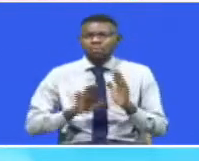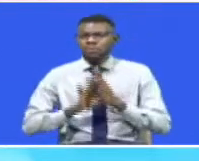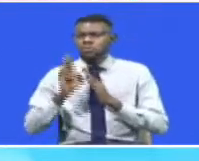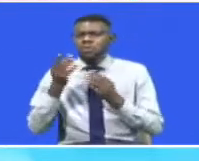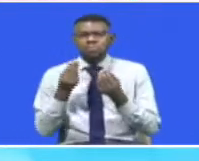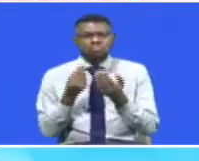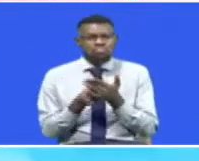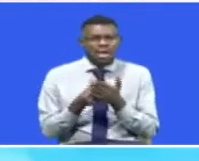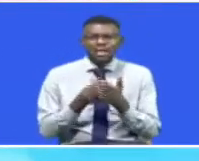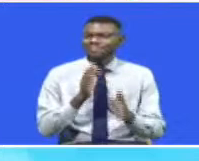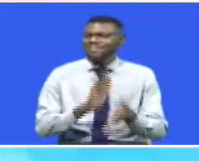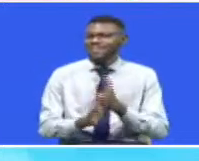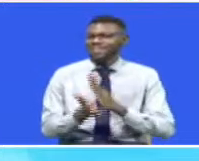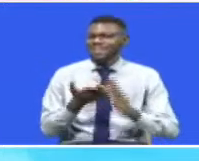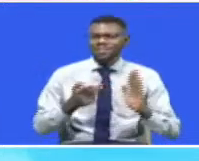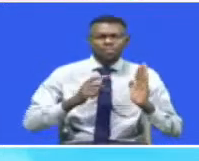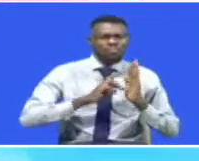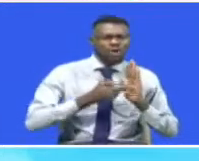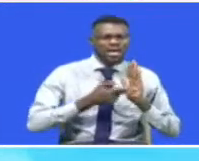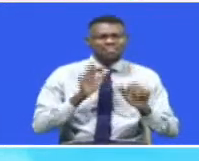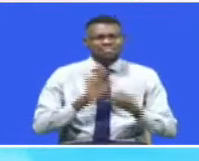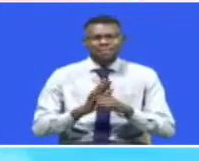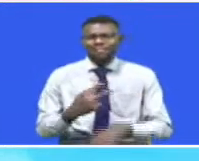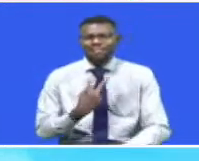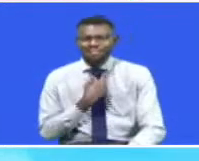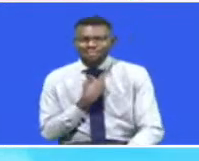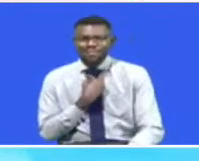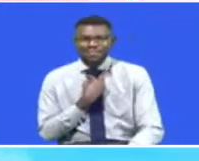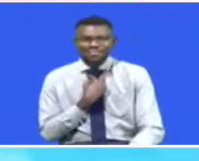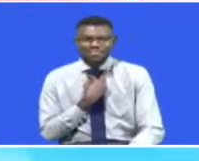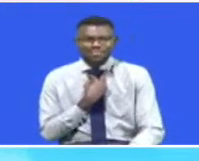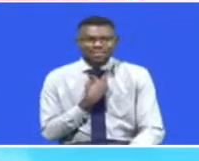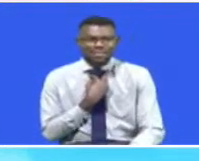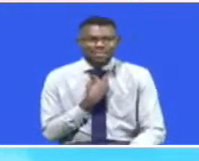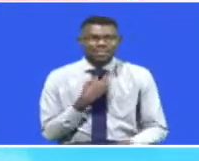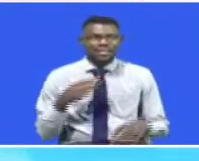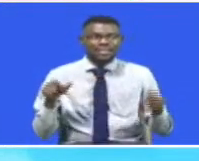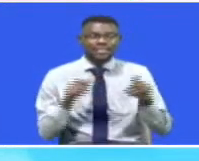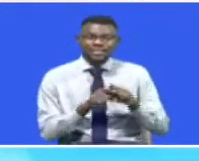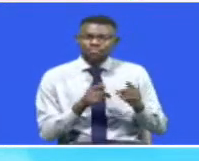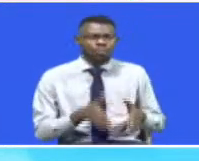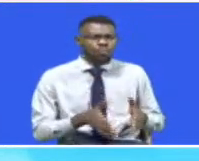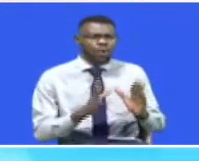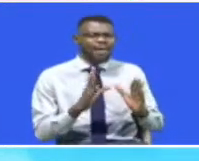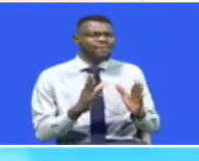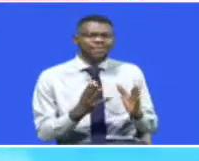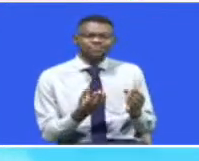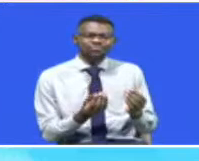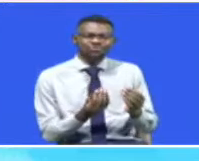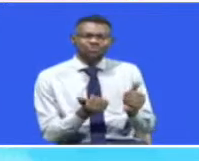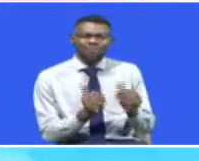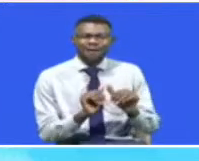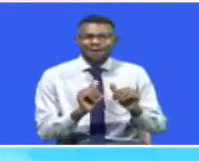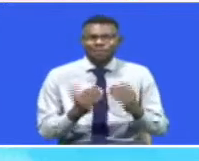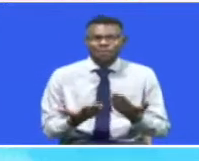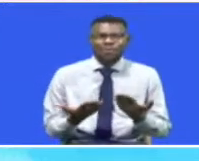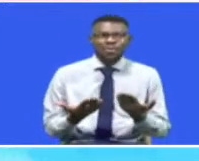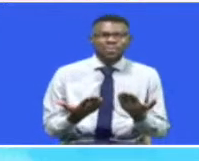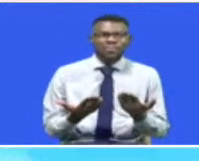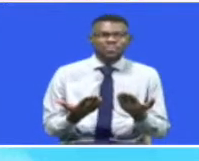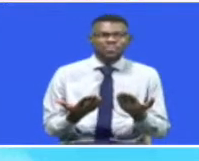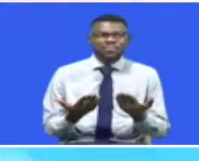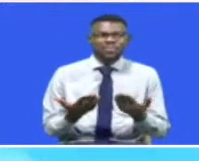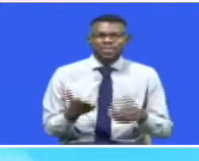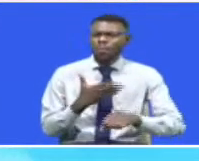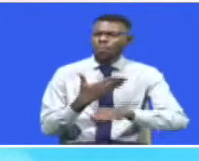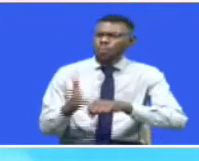which explains why many projects have since stalled. Nyakango indicated that the only way out of the woods is to cut down on